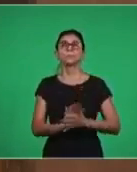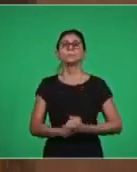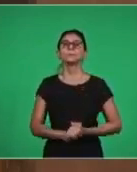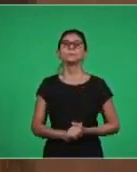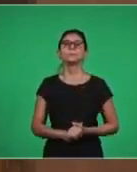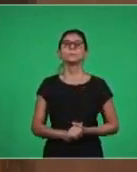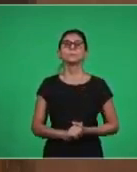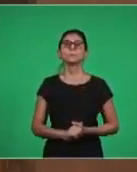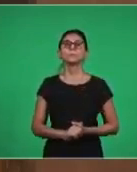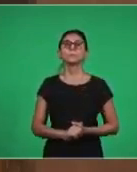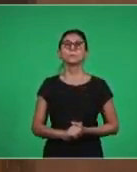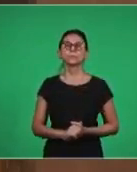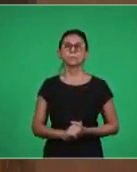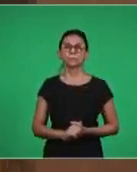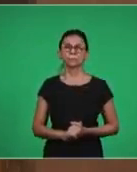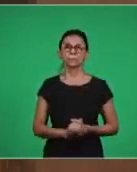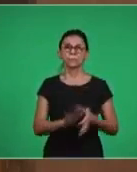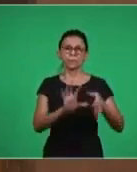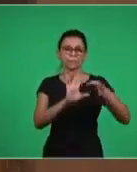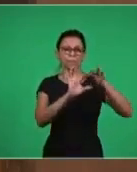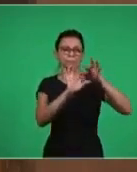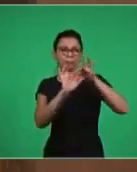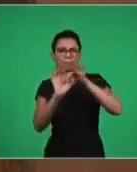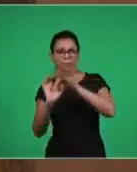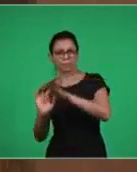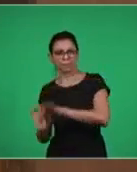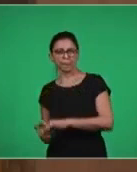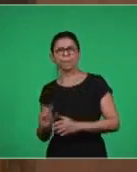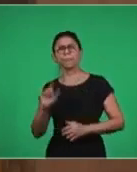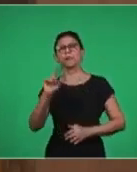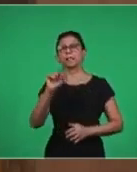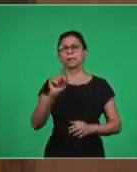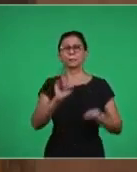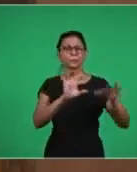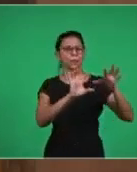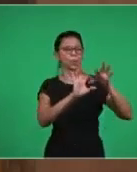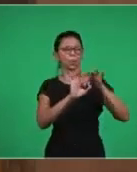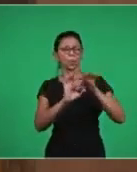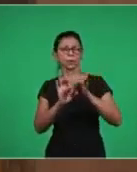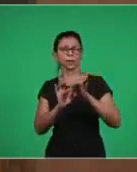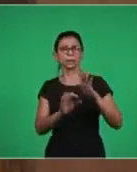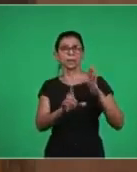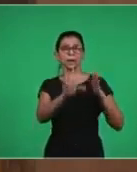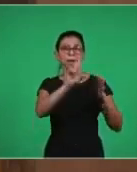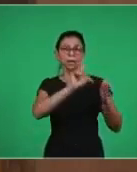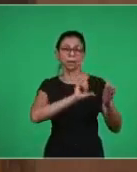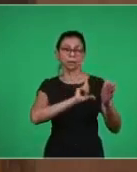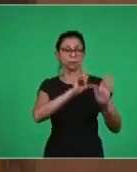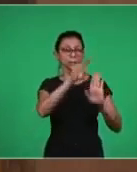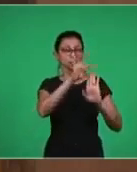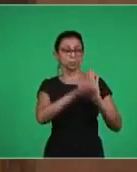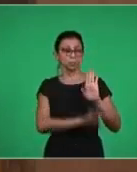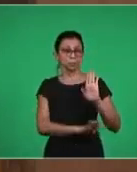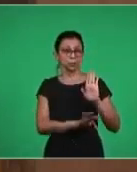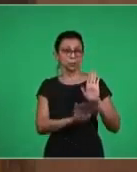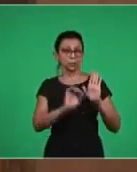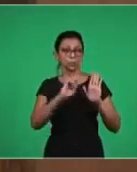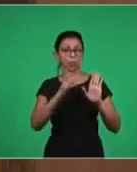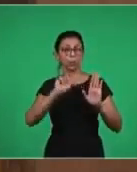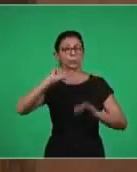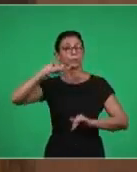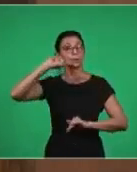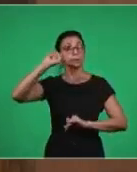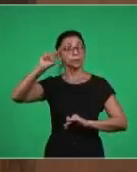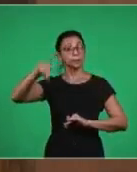is related to what is called the context. So what is the context? The context is what precedes the